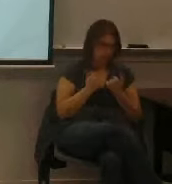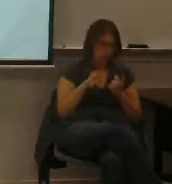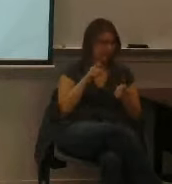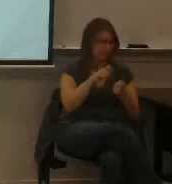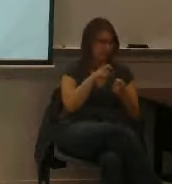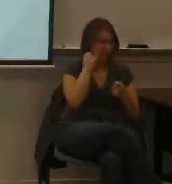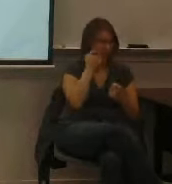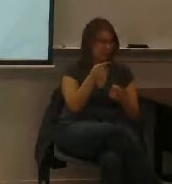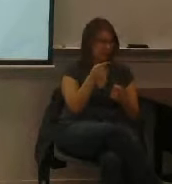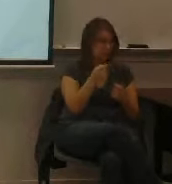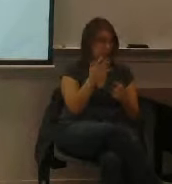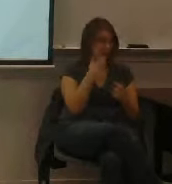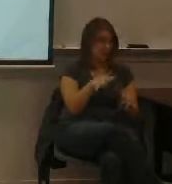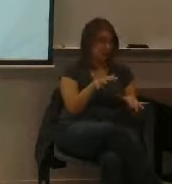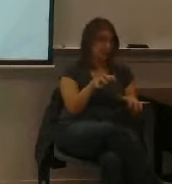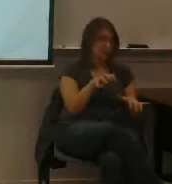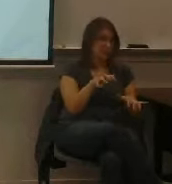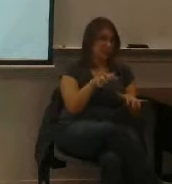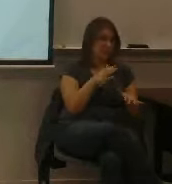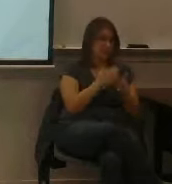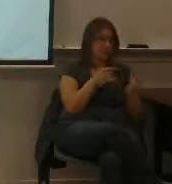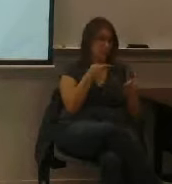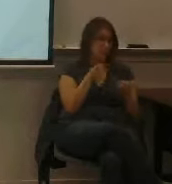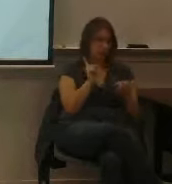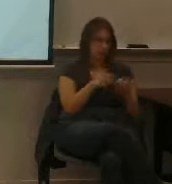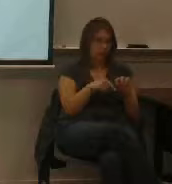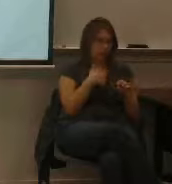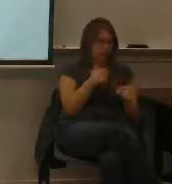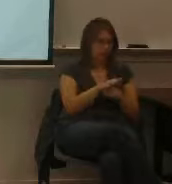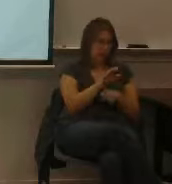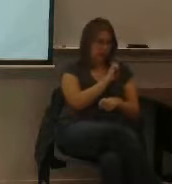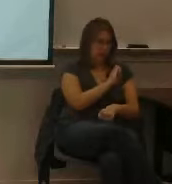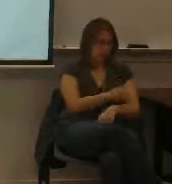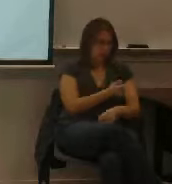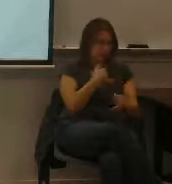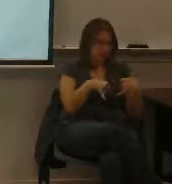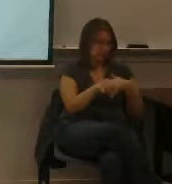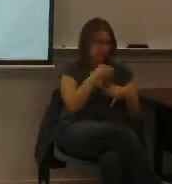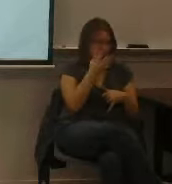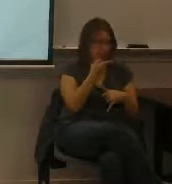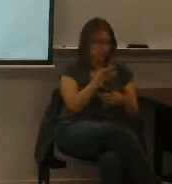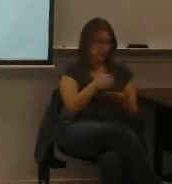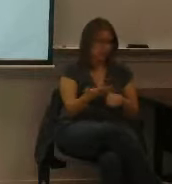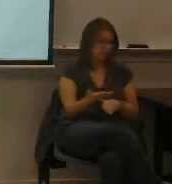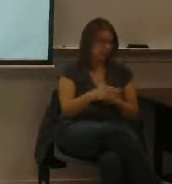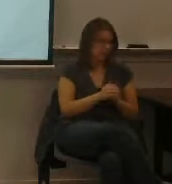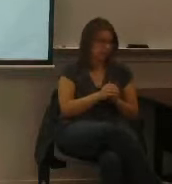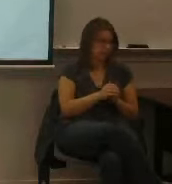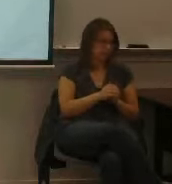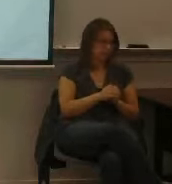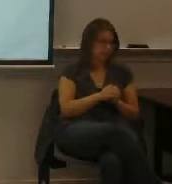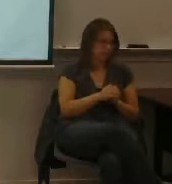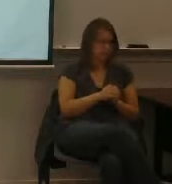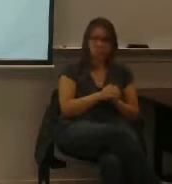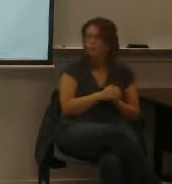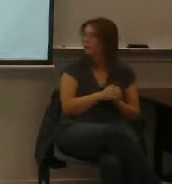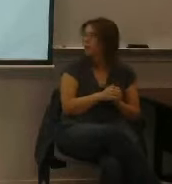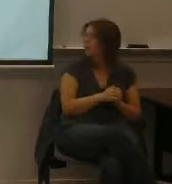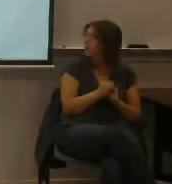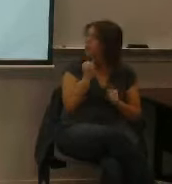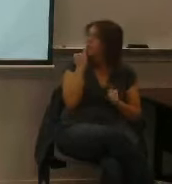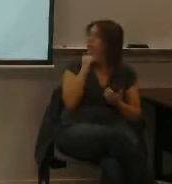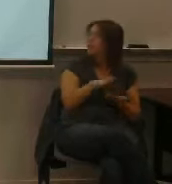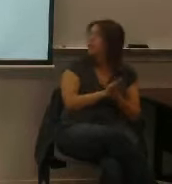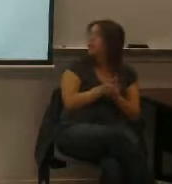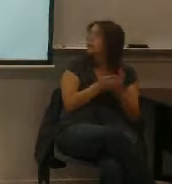if you're gonna freeze, right? Then at some point you just can't have enough energy to keep yourself warm and you die as a fish. If it